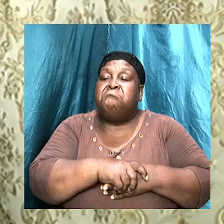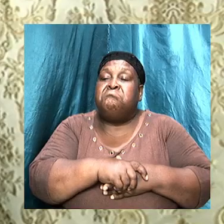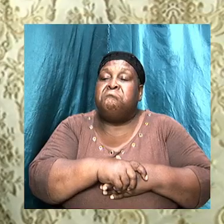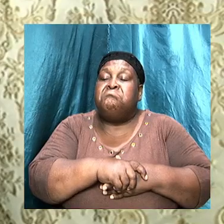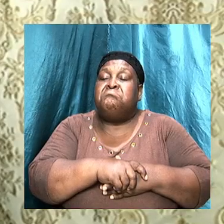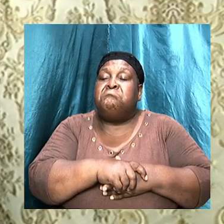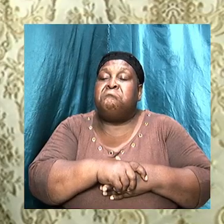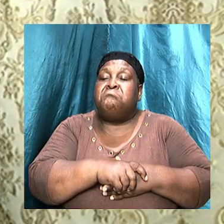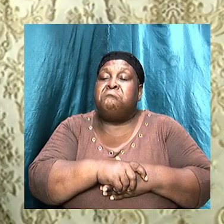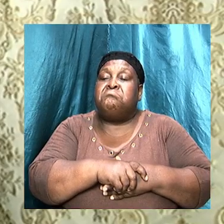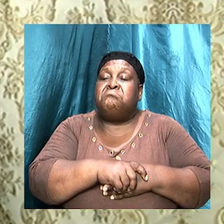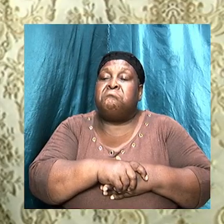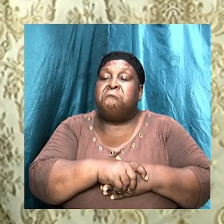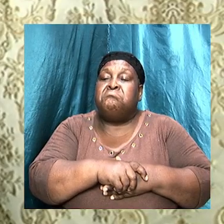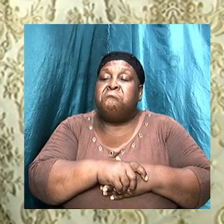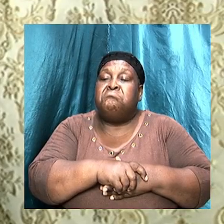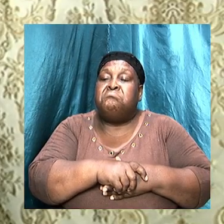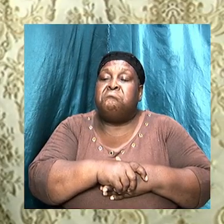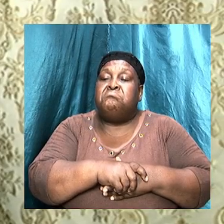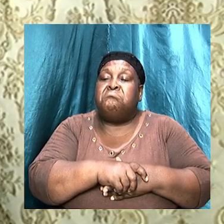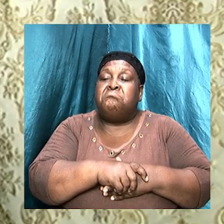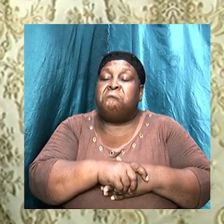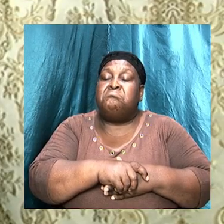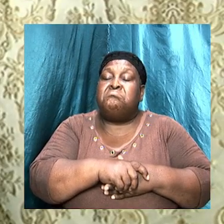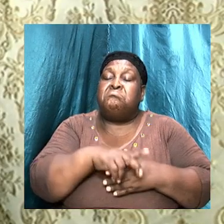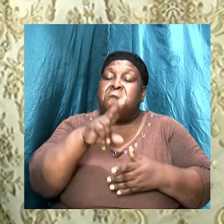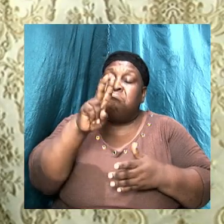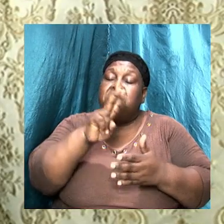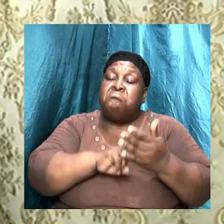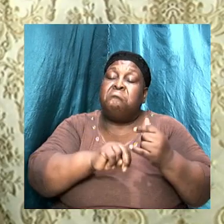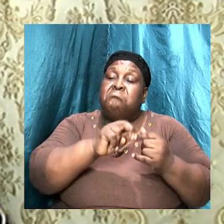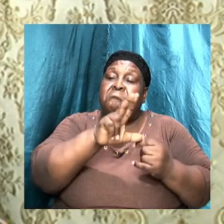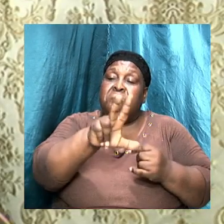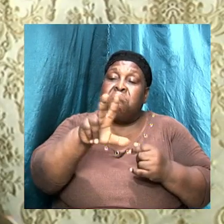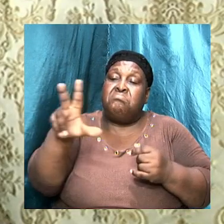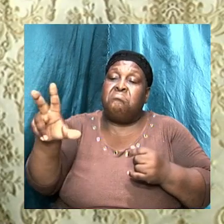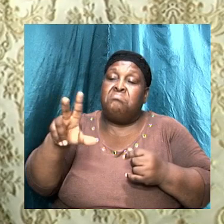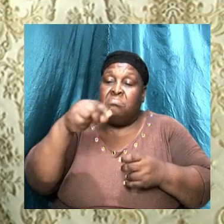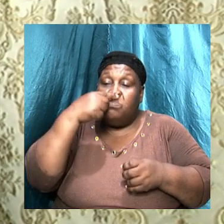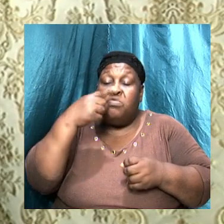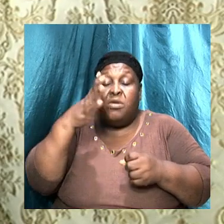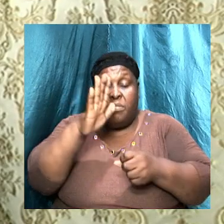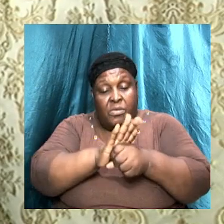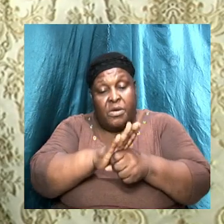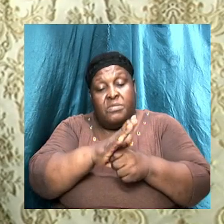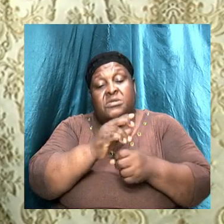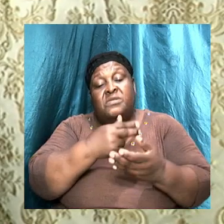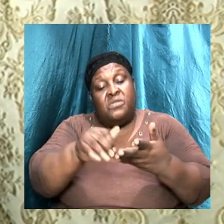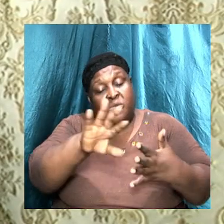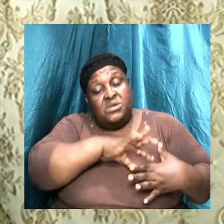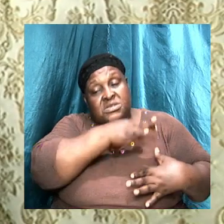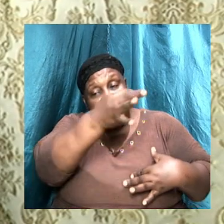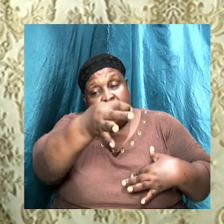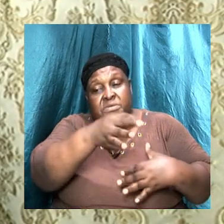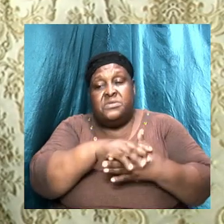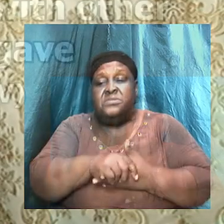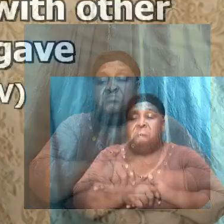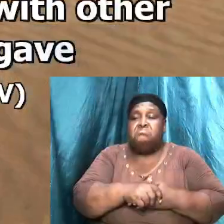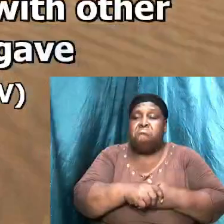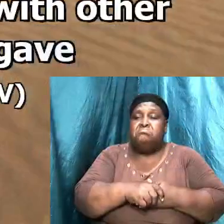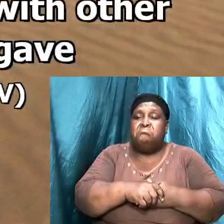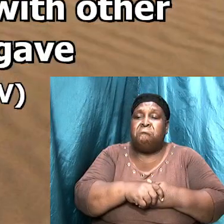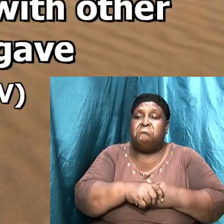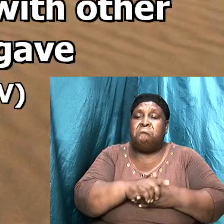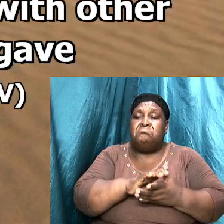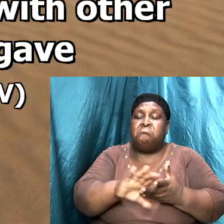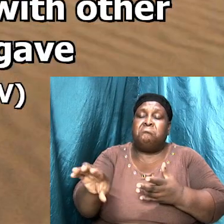Acts 2, verse 33, the promise of the Holy Ghost. Acts 2, verse